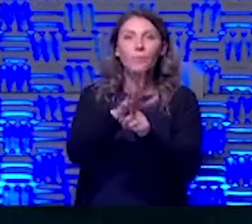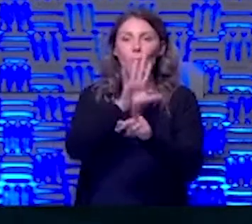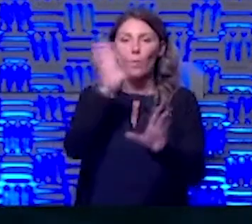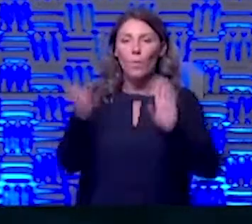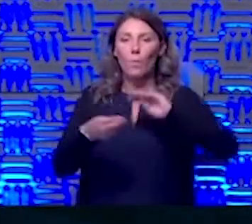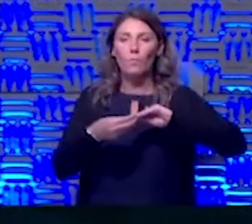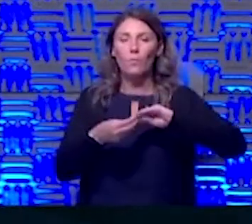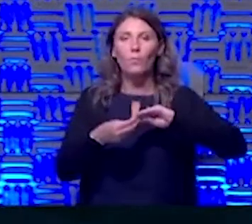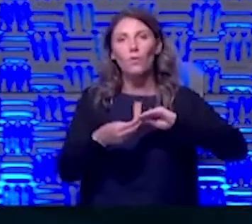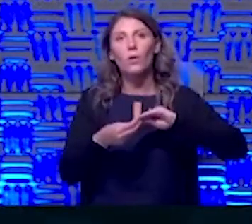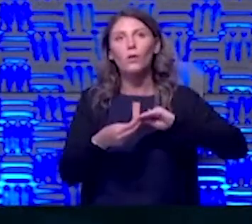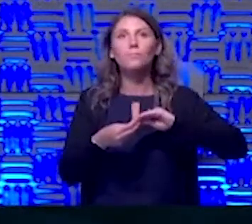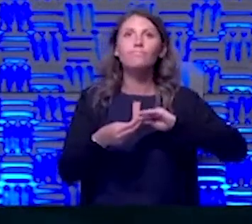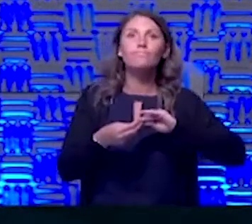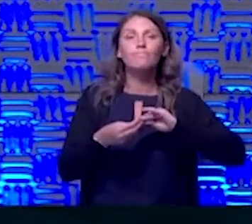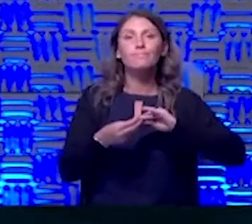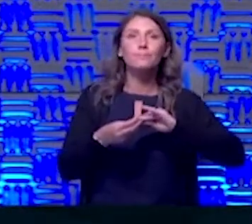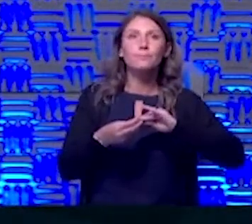overall